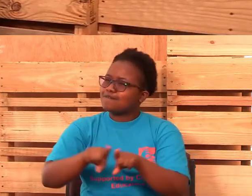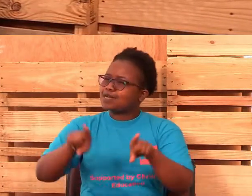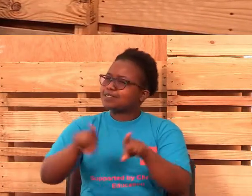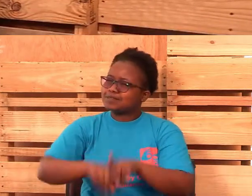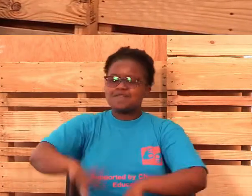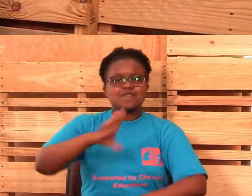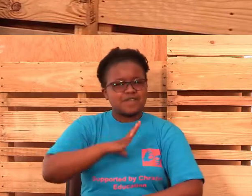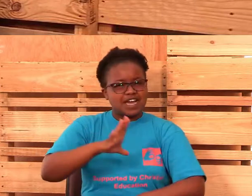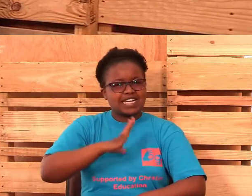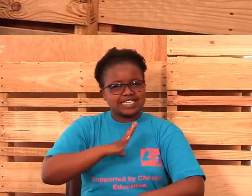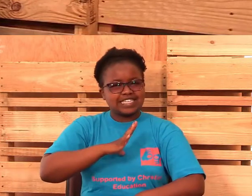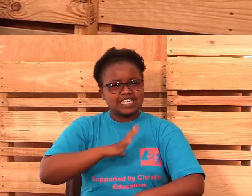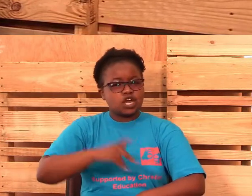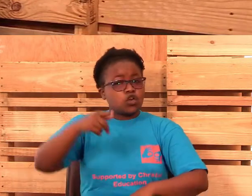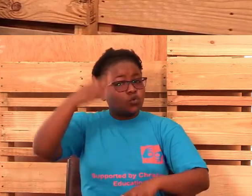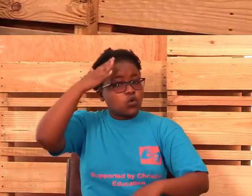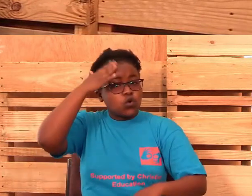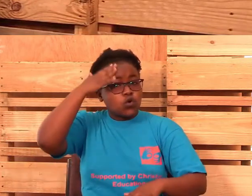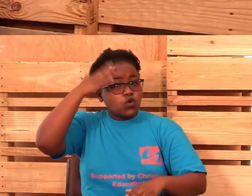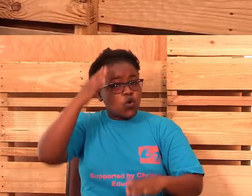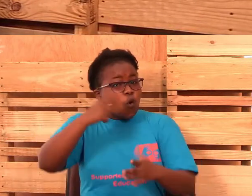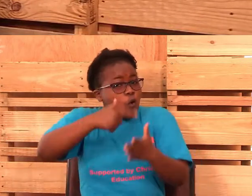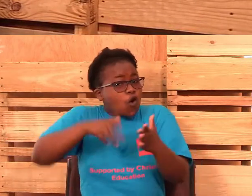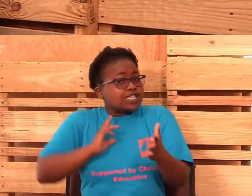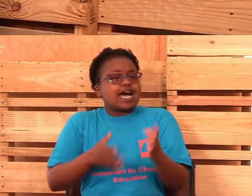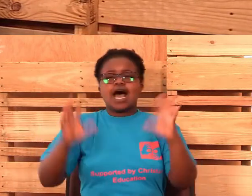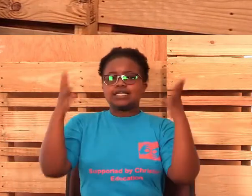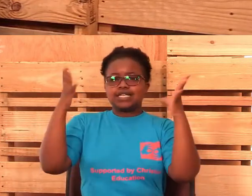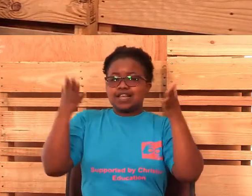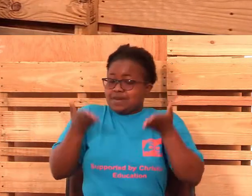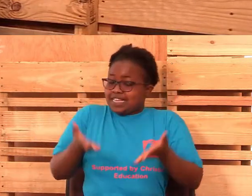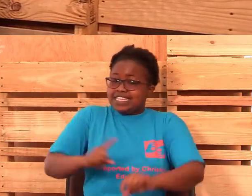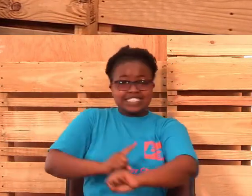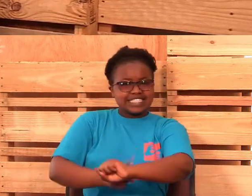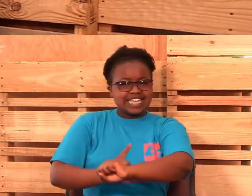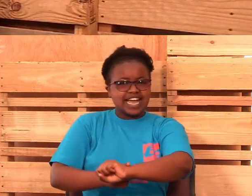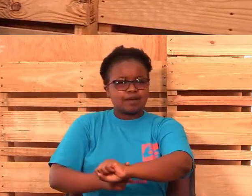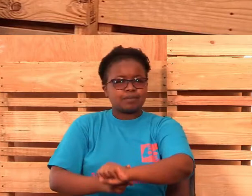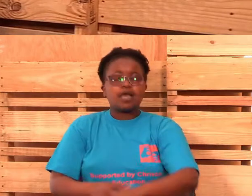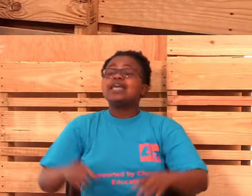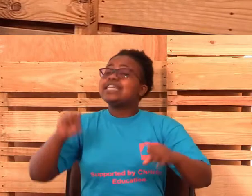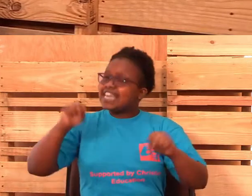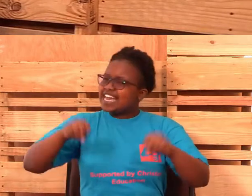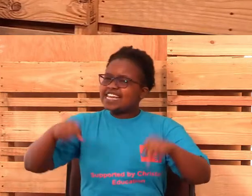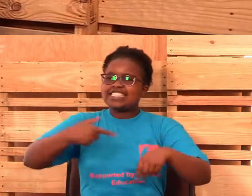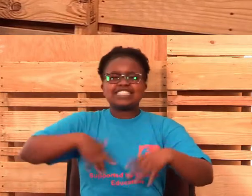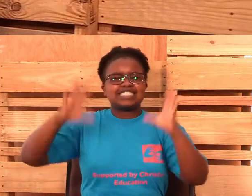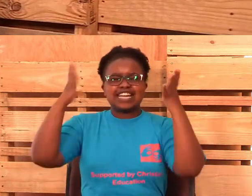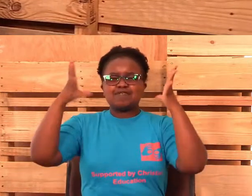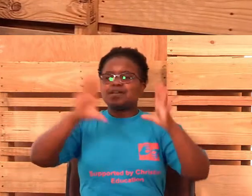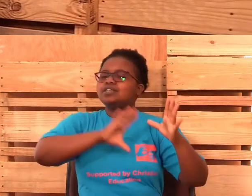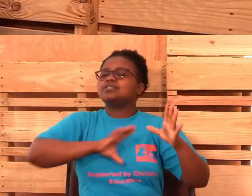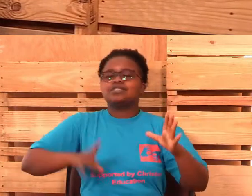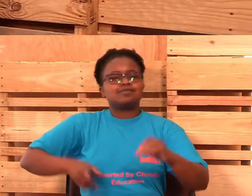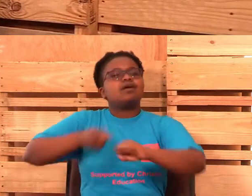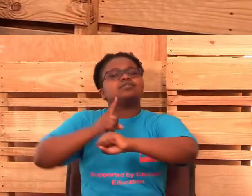very well. And do you know what we are celebrating this season? Oh, yes. It is Christmas time.